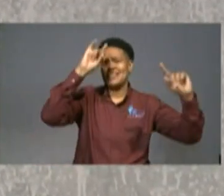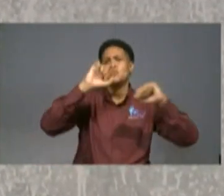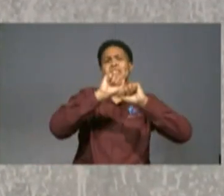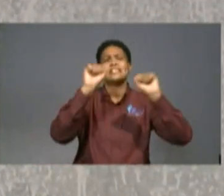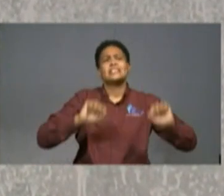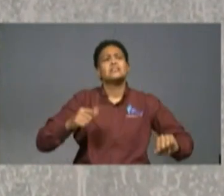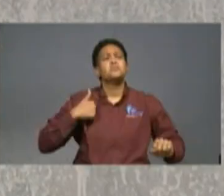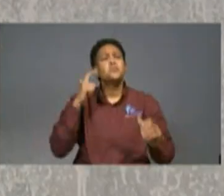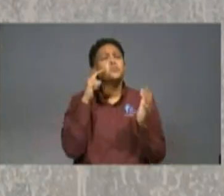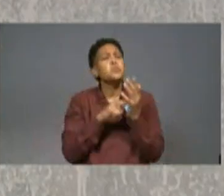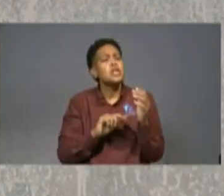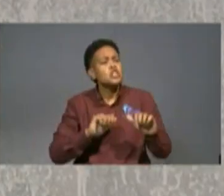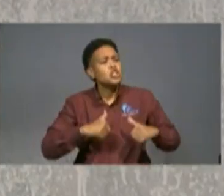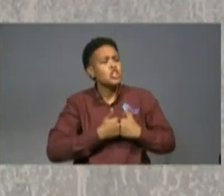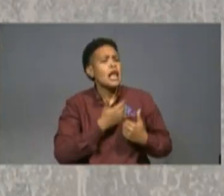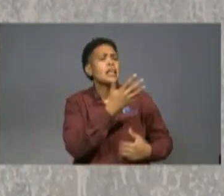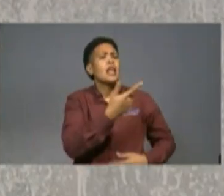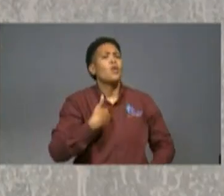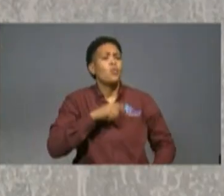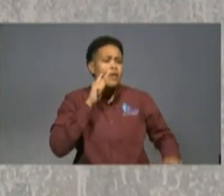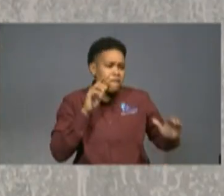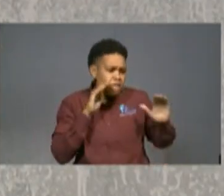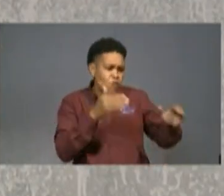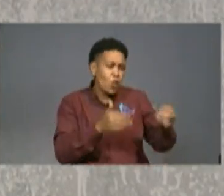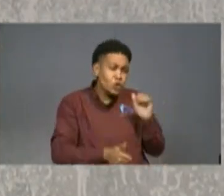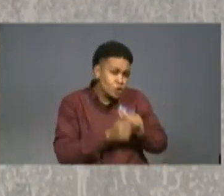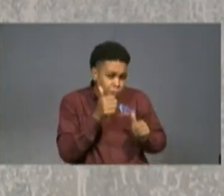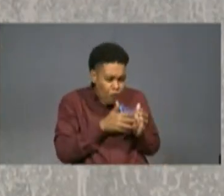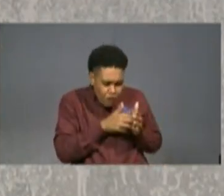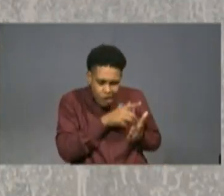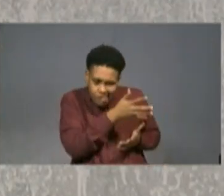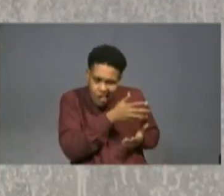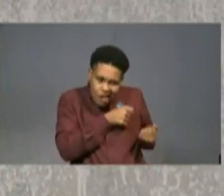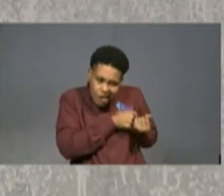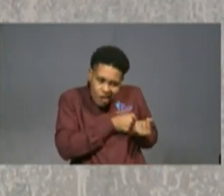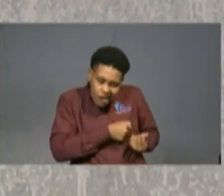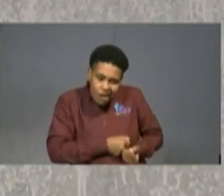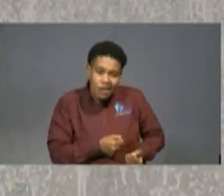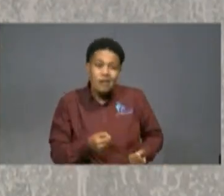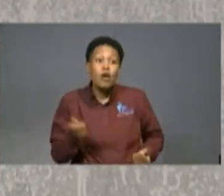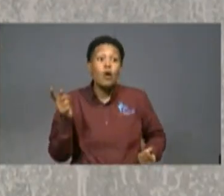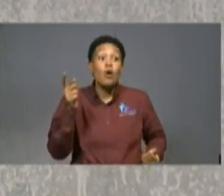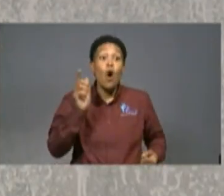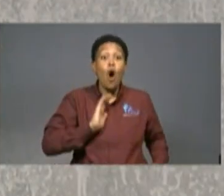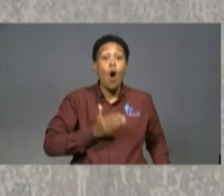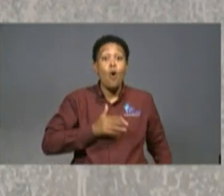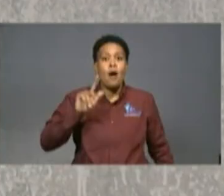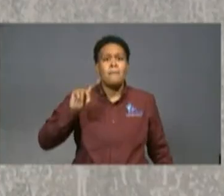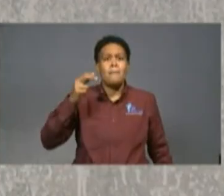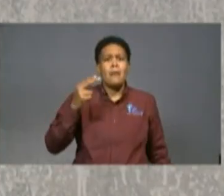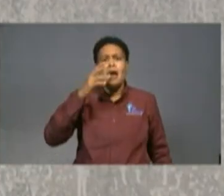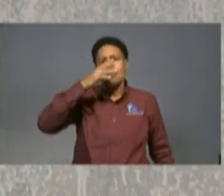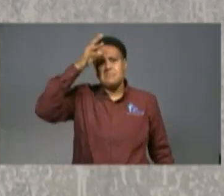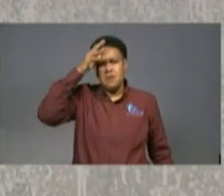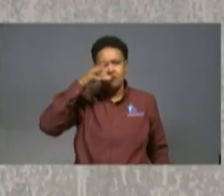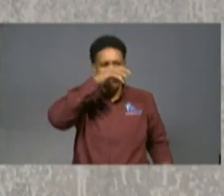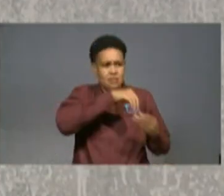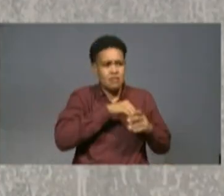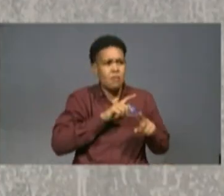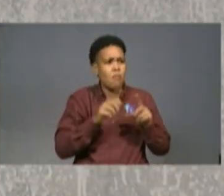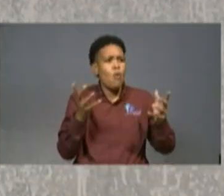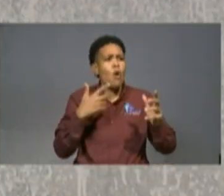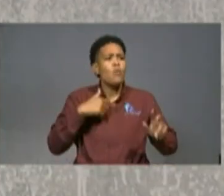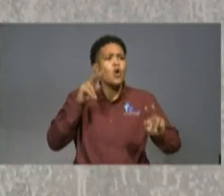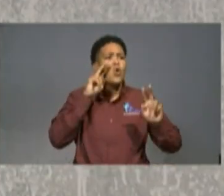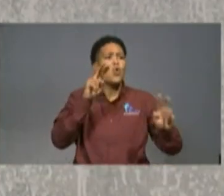have focused our support on the most vulnerable, which are our PATH parents. But what we have looked is an